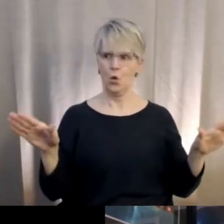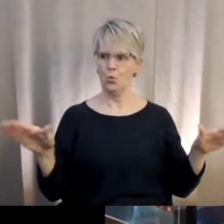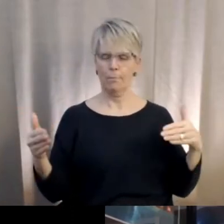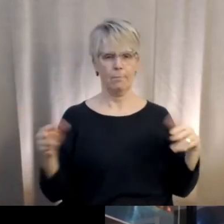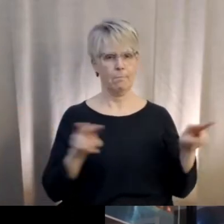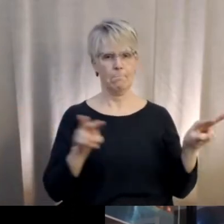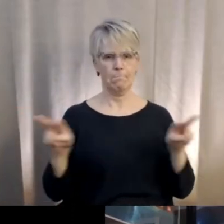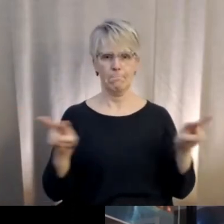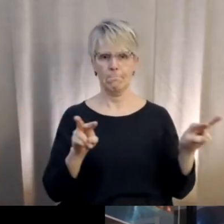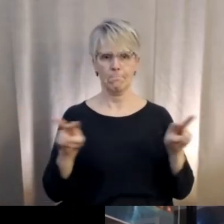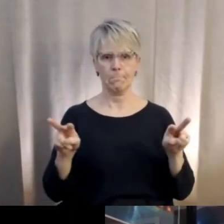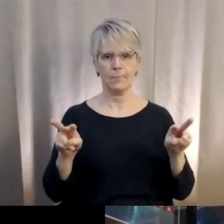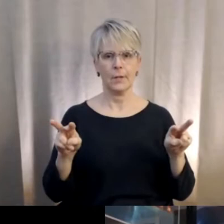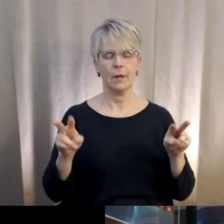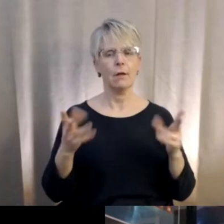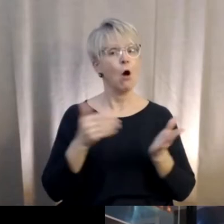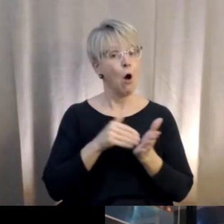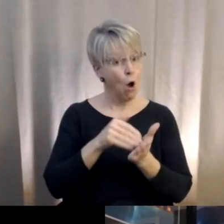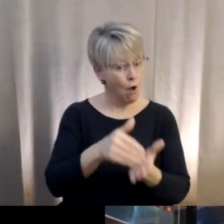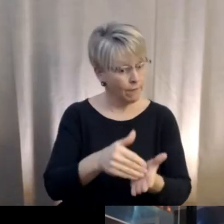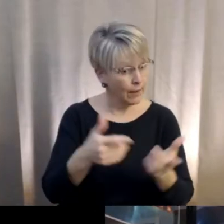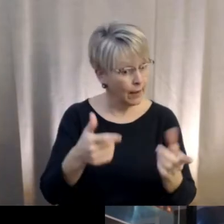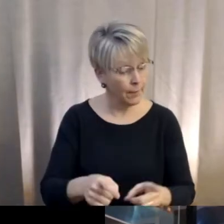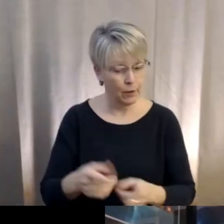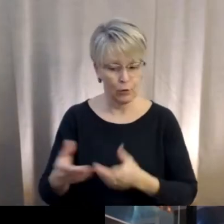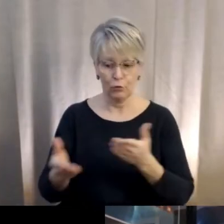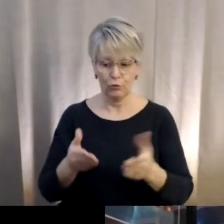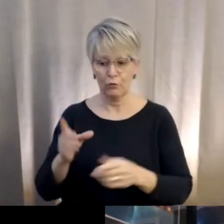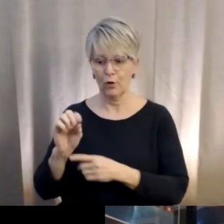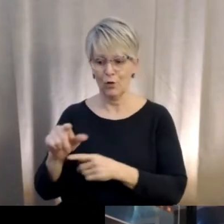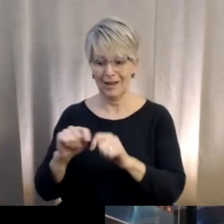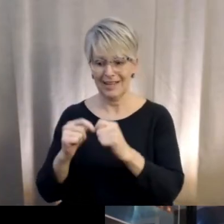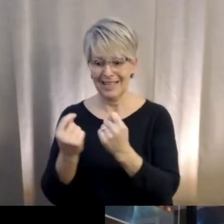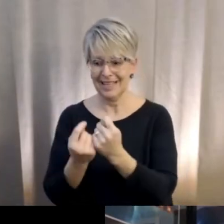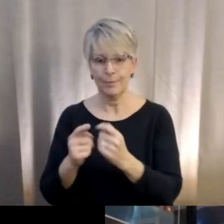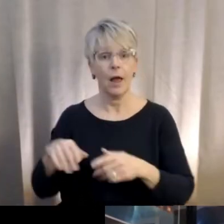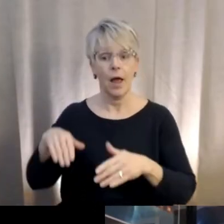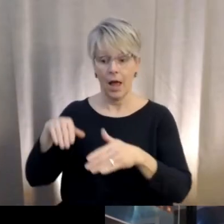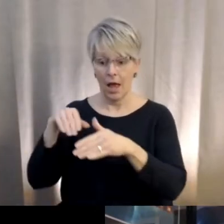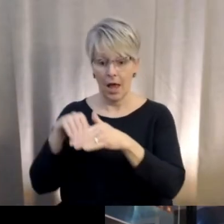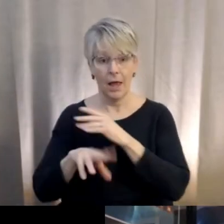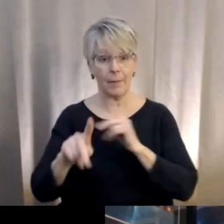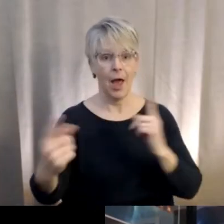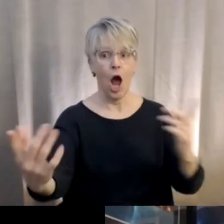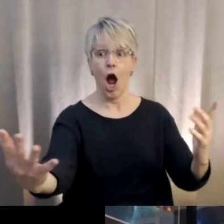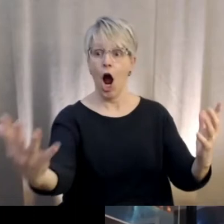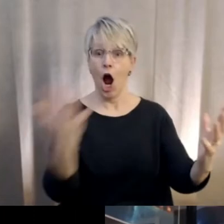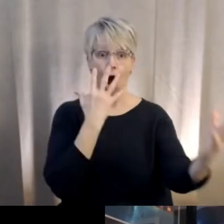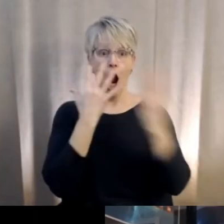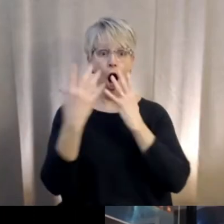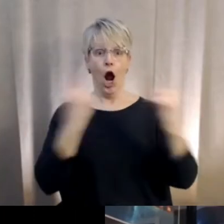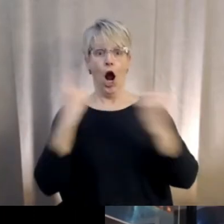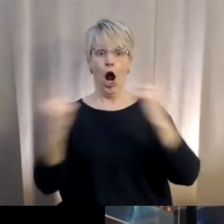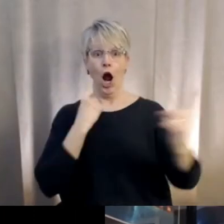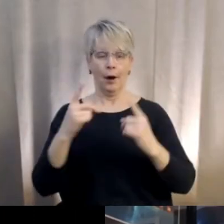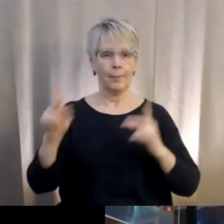times where service dog teams almost get pummeled with attention from the public. I mean, I get it because